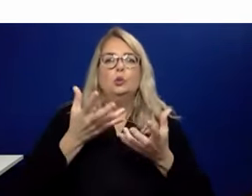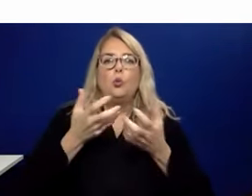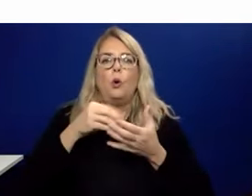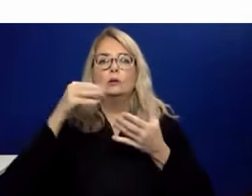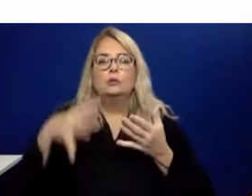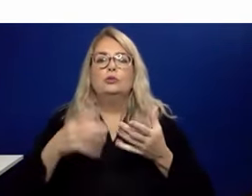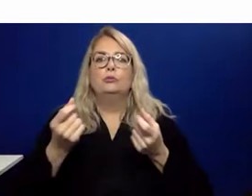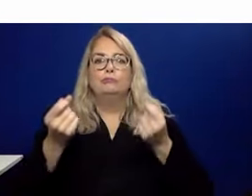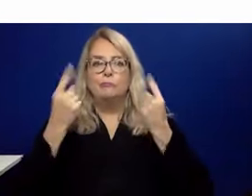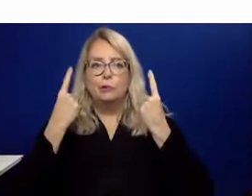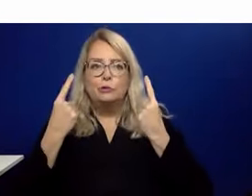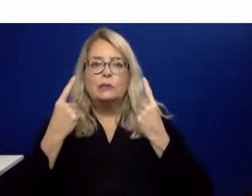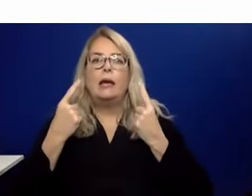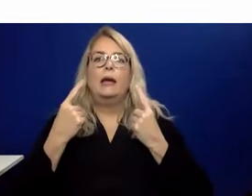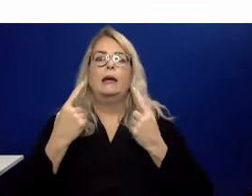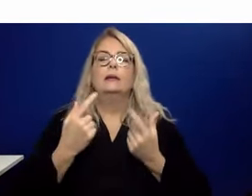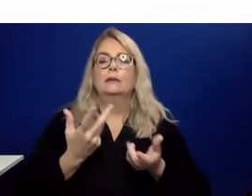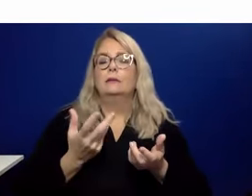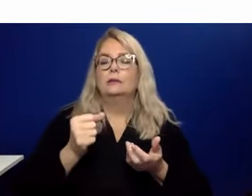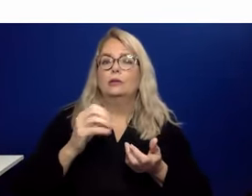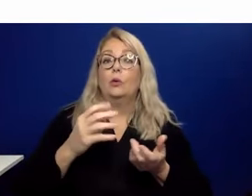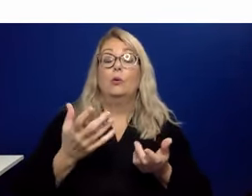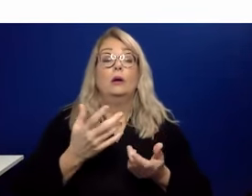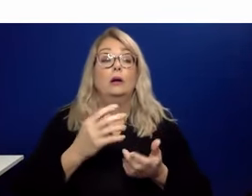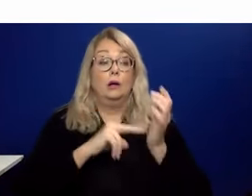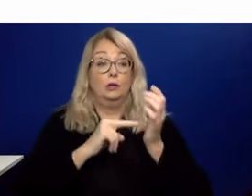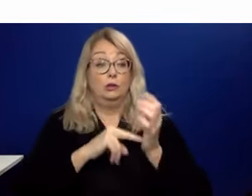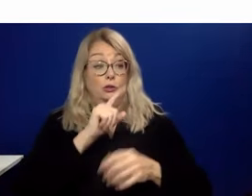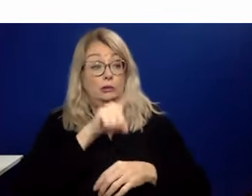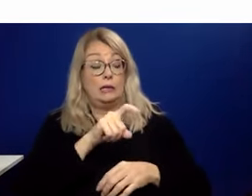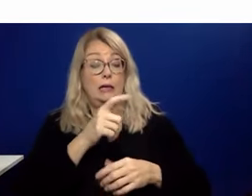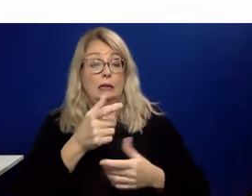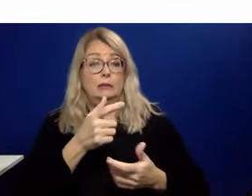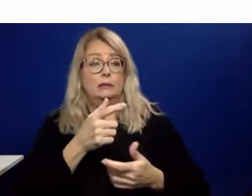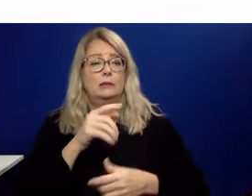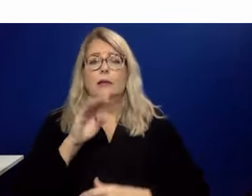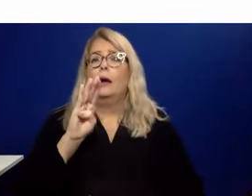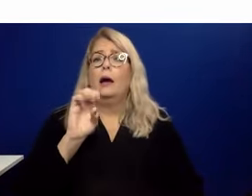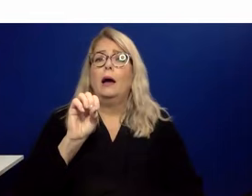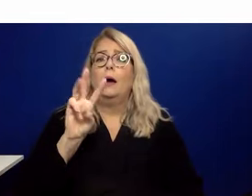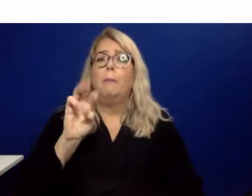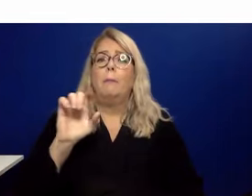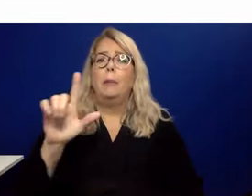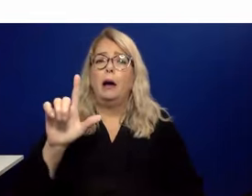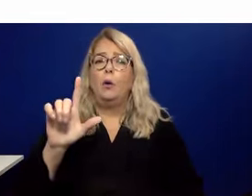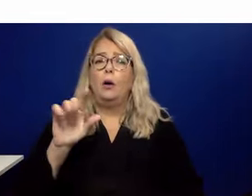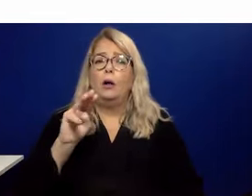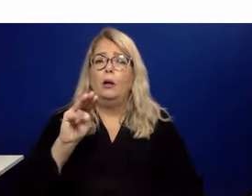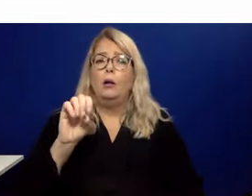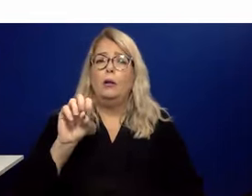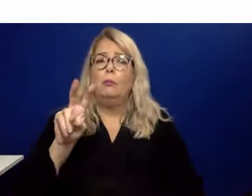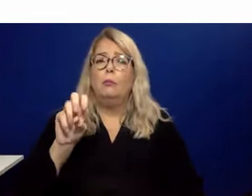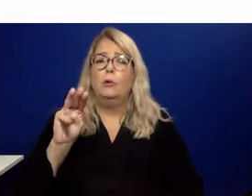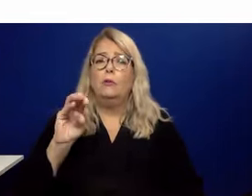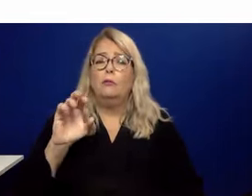movement? And that's what the patient didn't know, what bowel movement was. And so she's going through different words, right? And finally got to